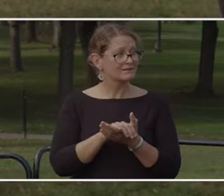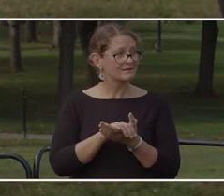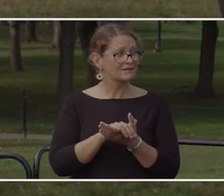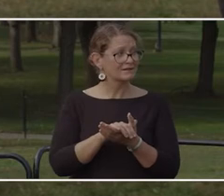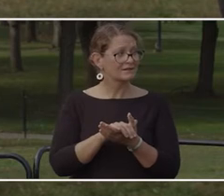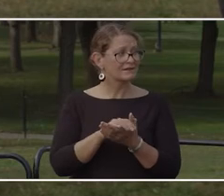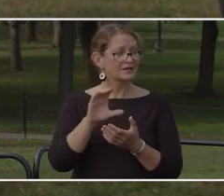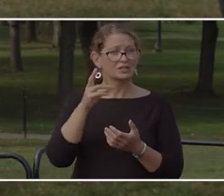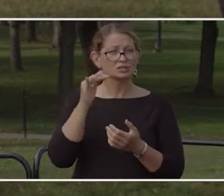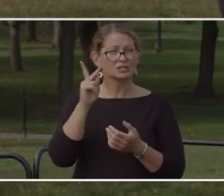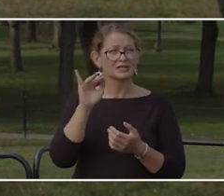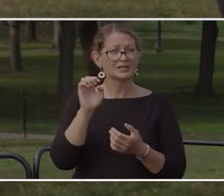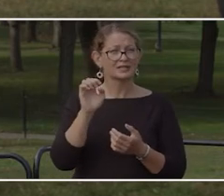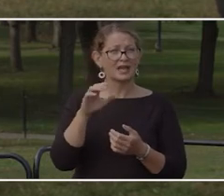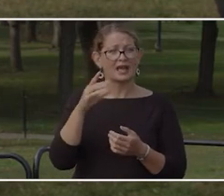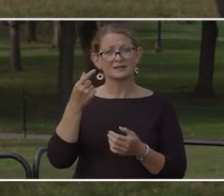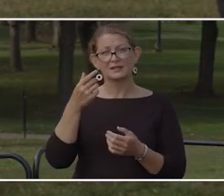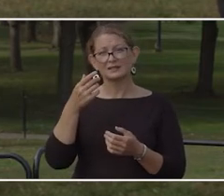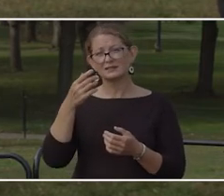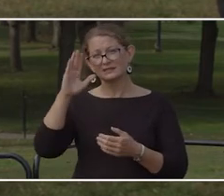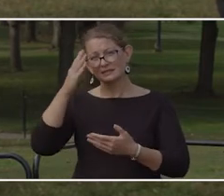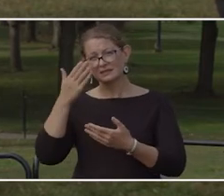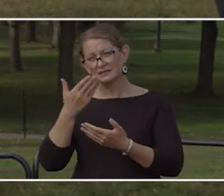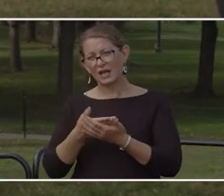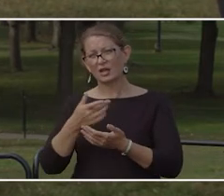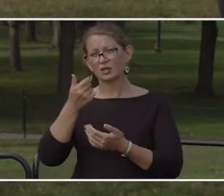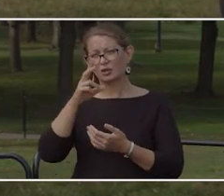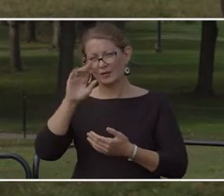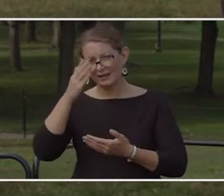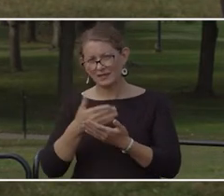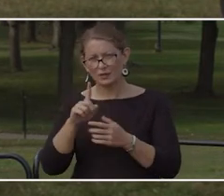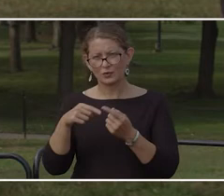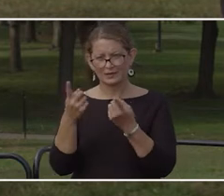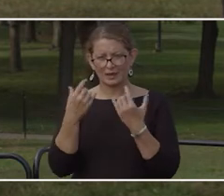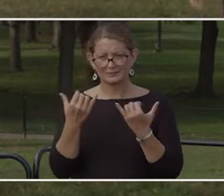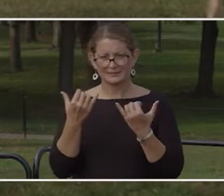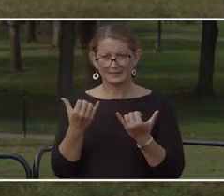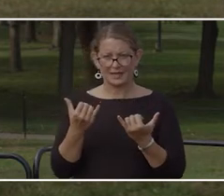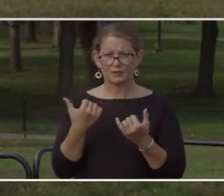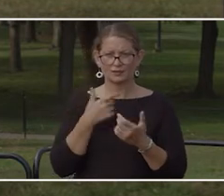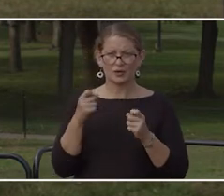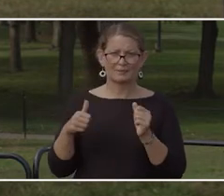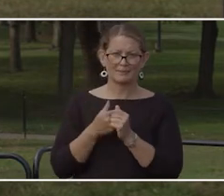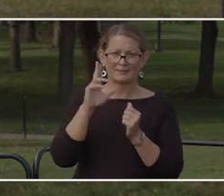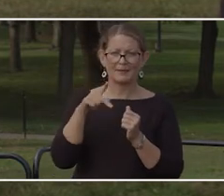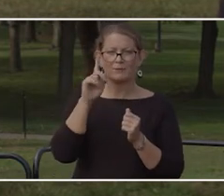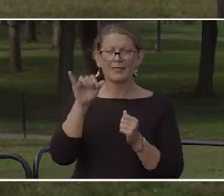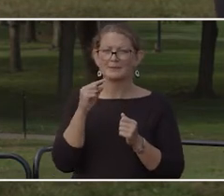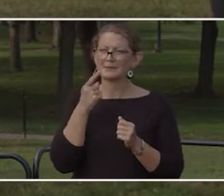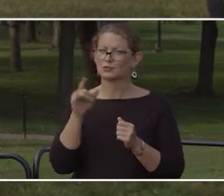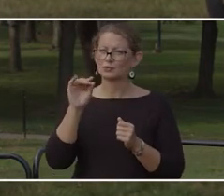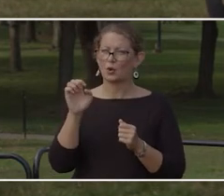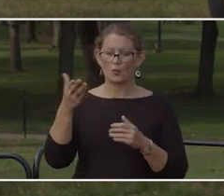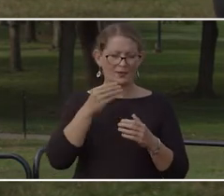His wife, Chicky, and daughter, Elisa, and grandson, Joe, couldn't be here today. But we're here trying to make up for that. And we miss you, Joe. Welcome home. Welcome